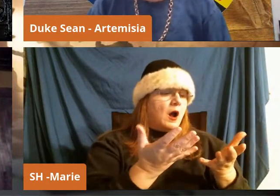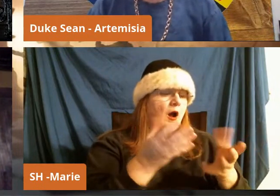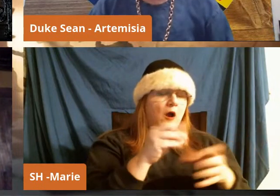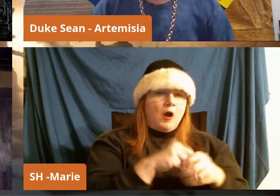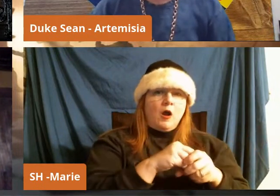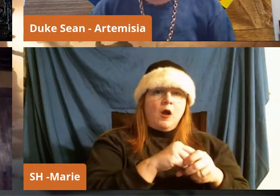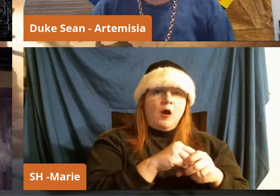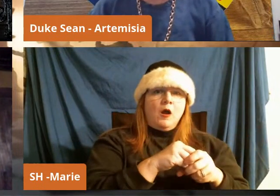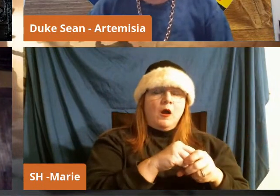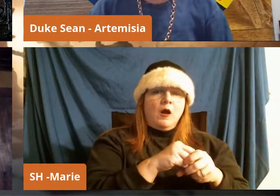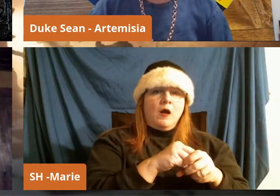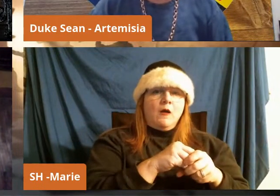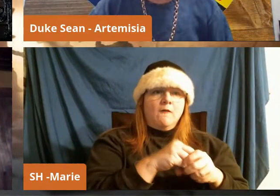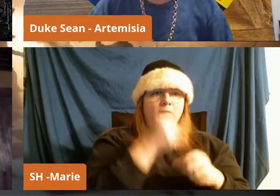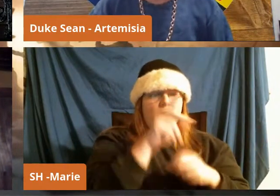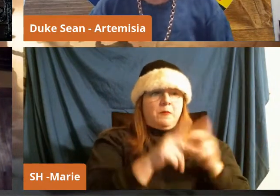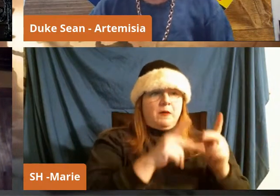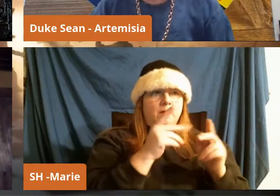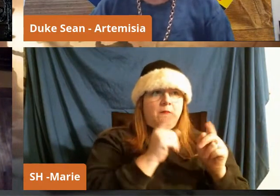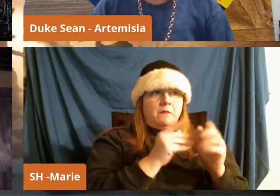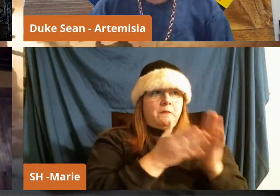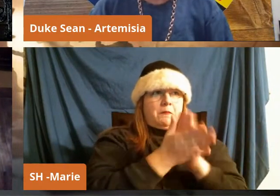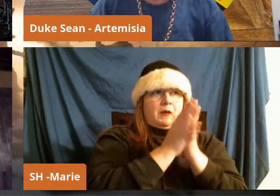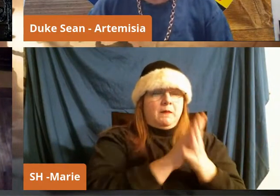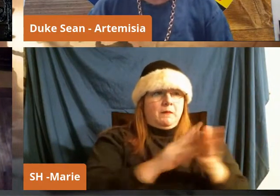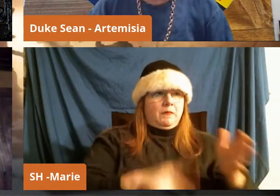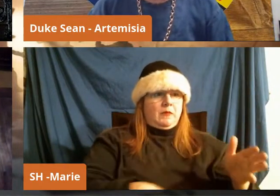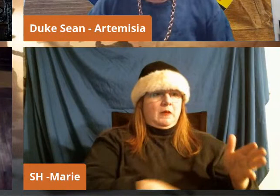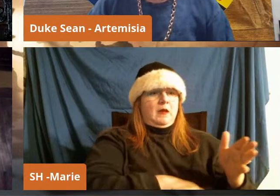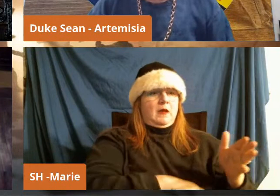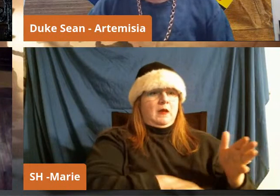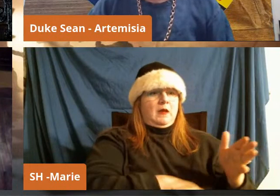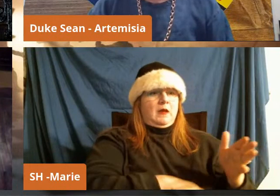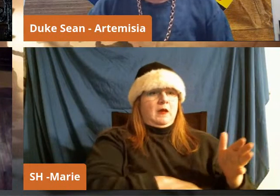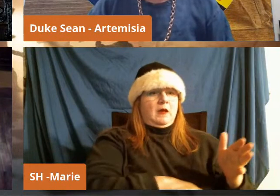certainly for those aspiring to knightliness and the chivalry,